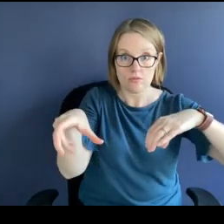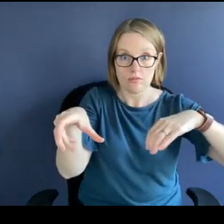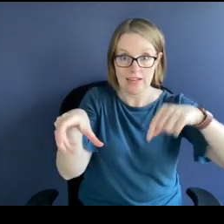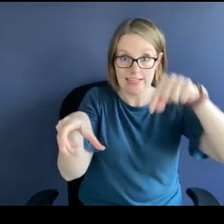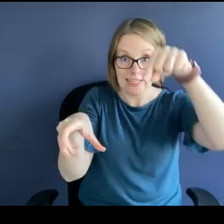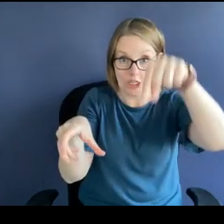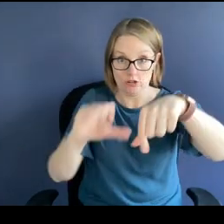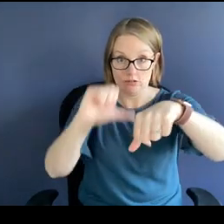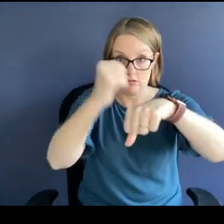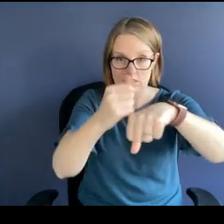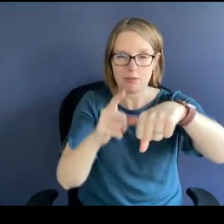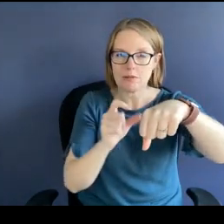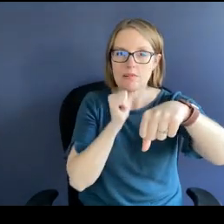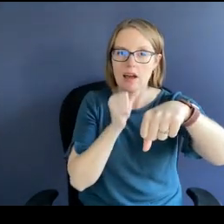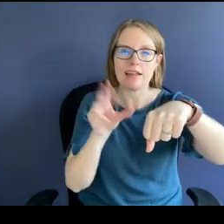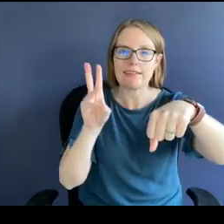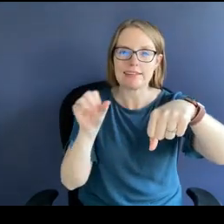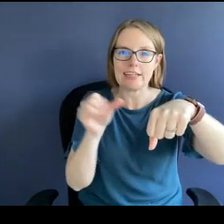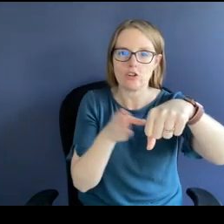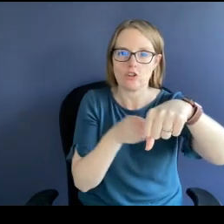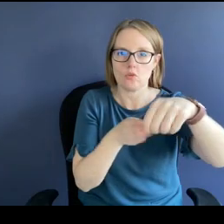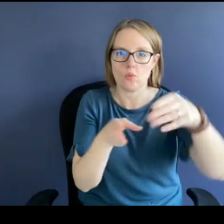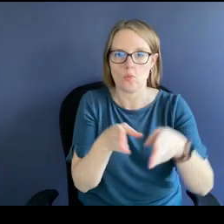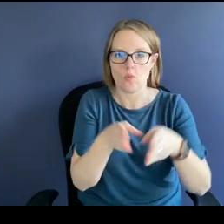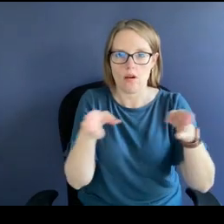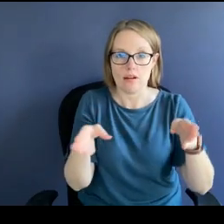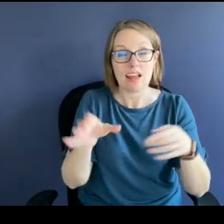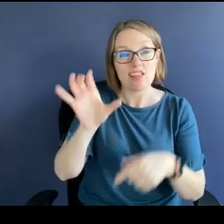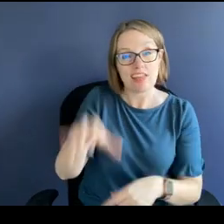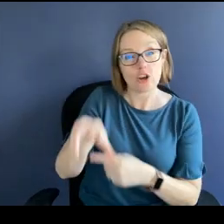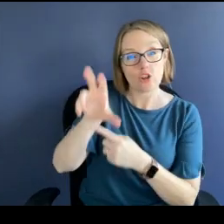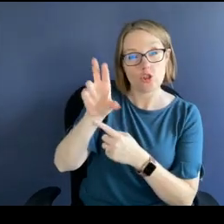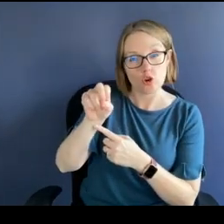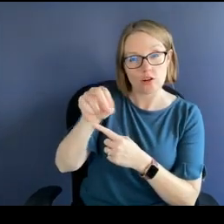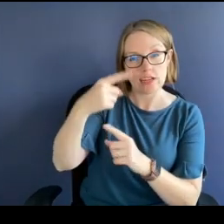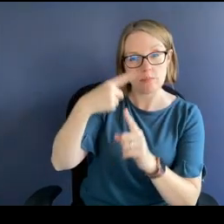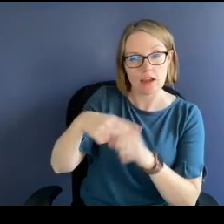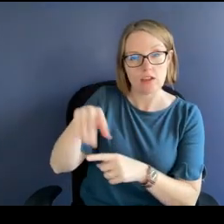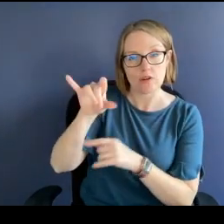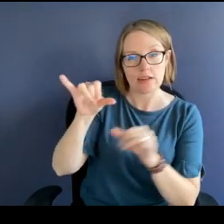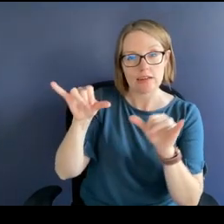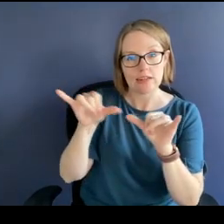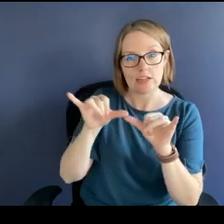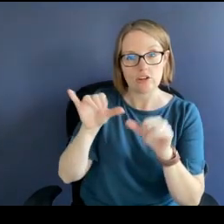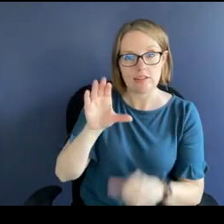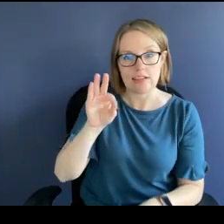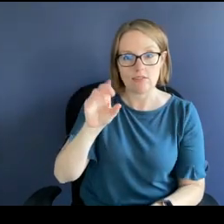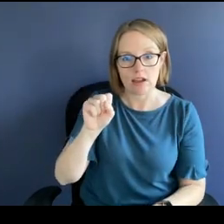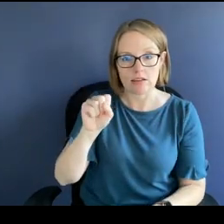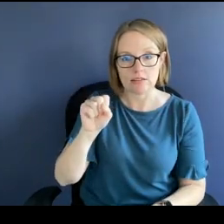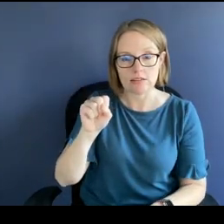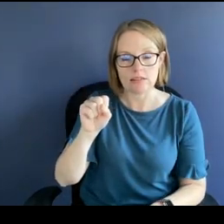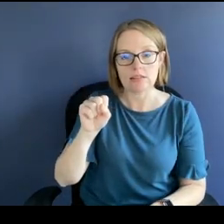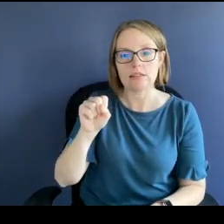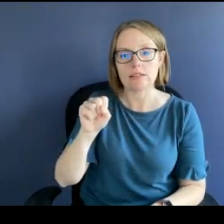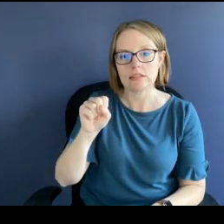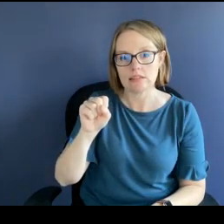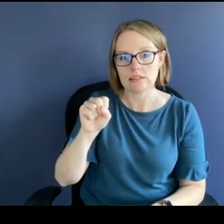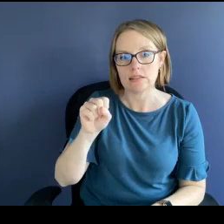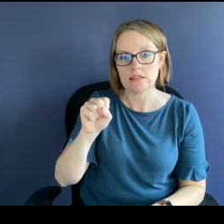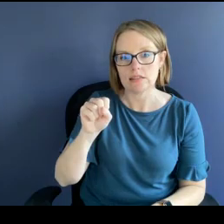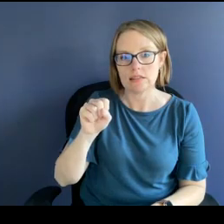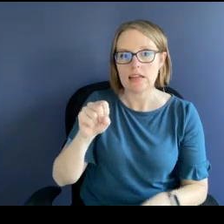30 by 48 inch CFS must not extend more than 19 inches into the